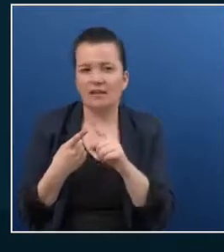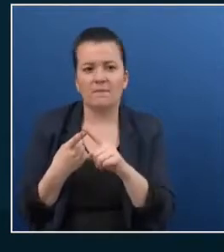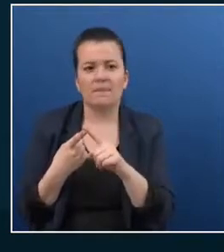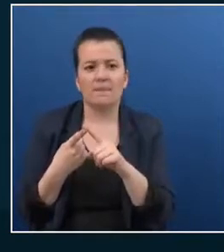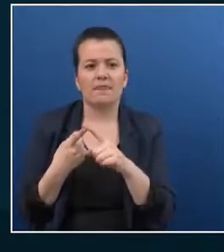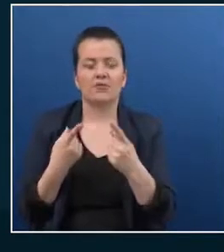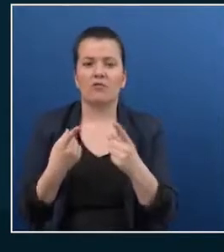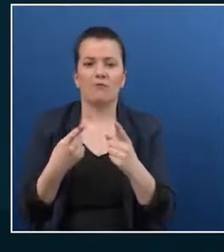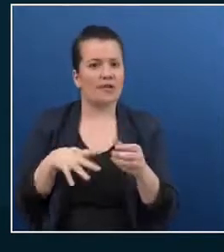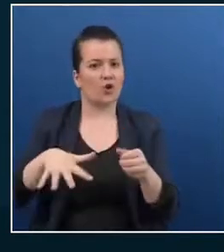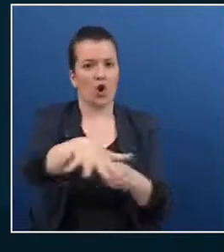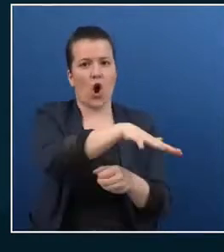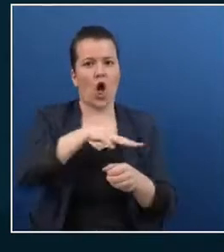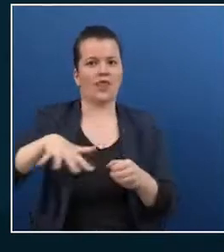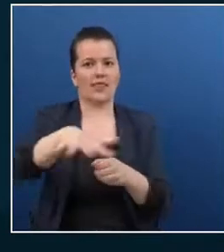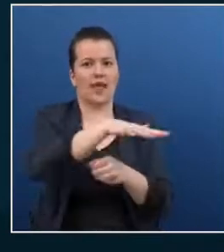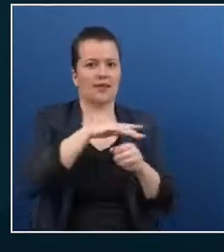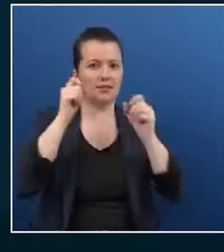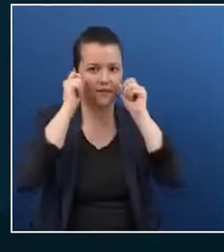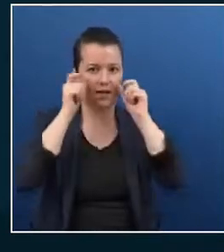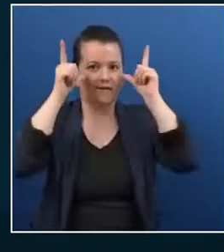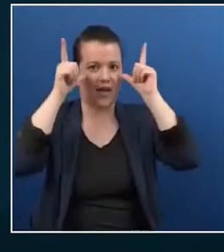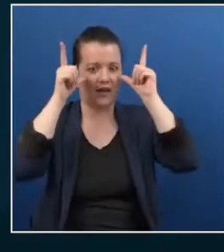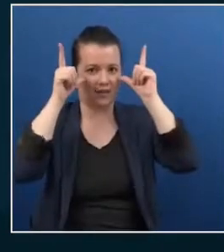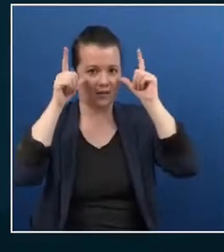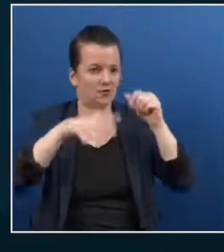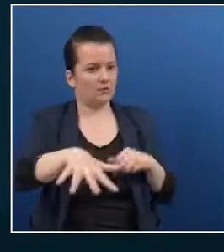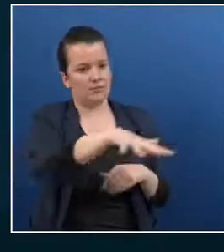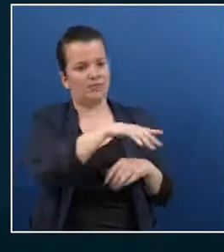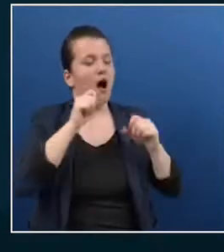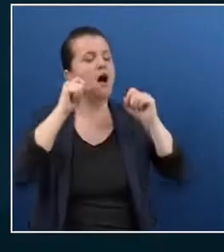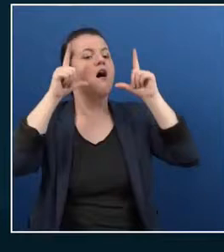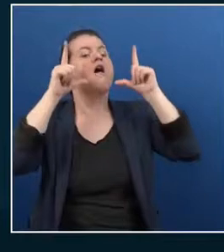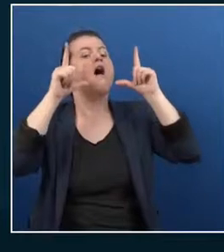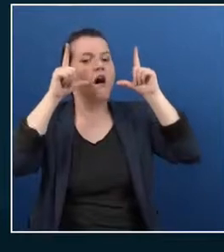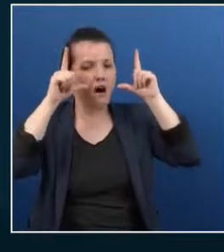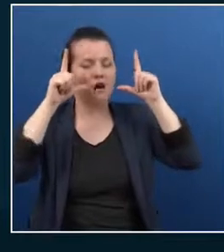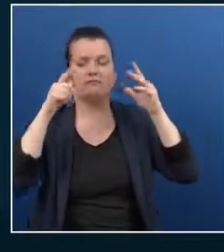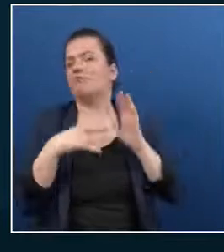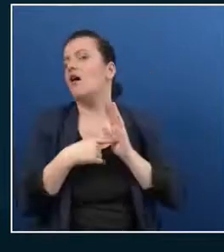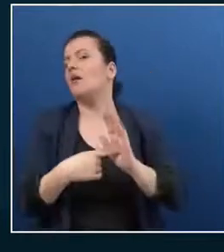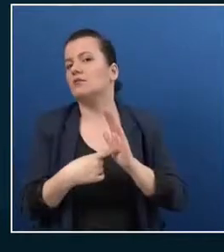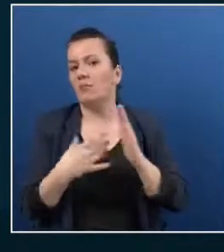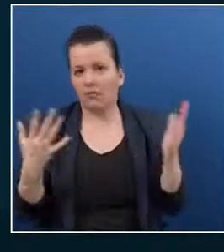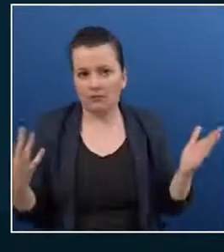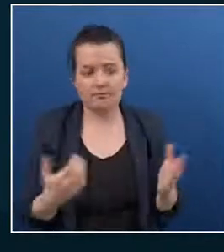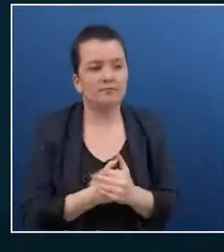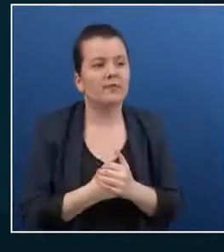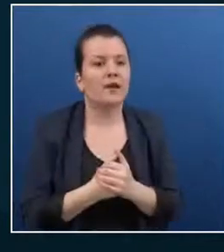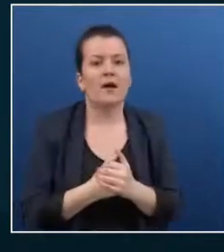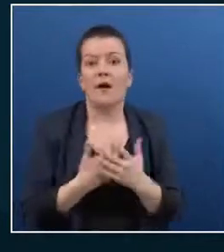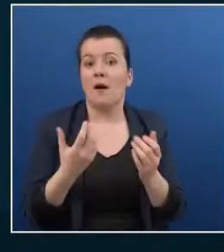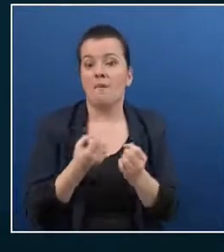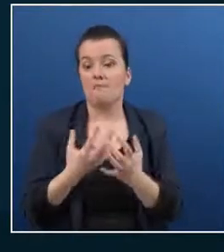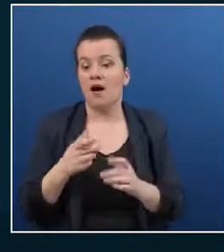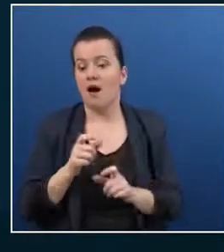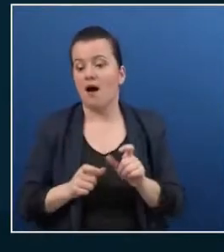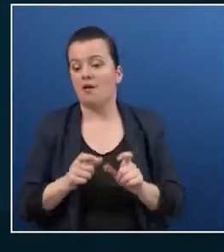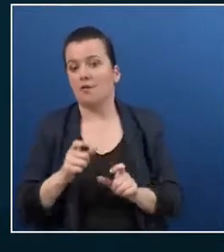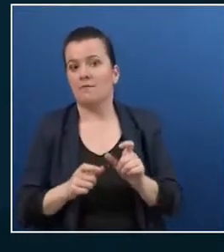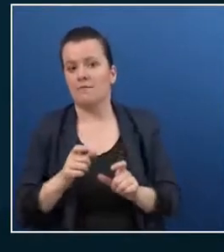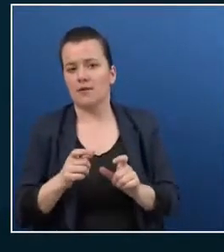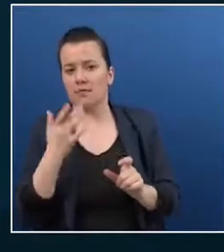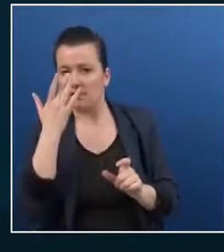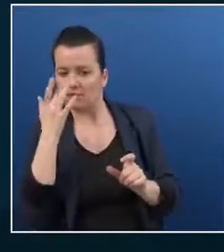awareness, because how are you gonna anticipate the fact that a lot of poachers are becoming smarter